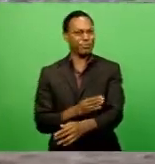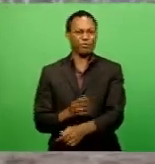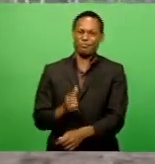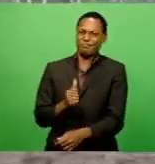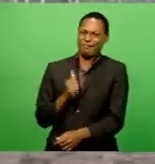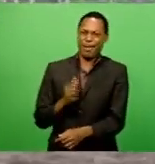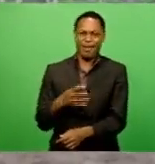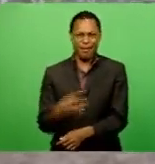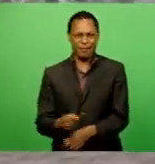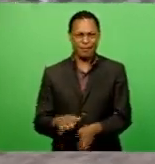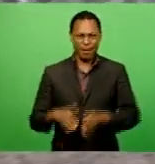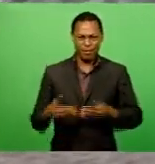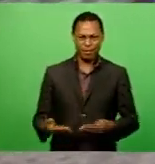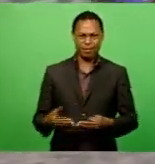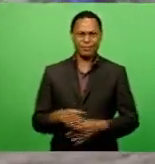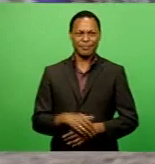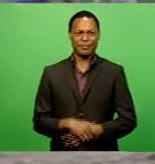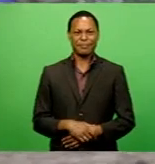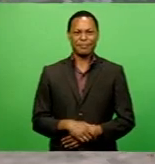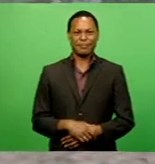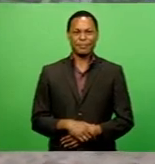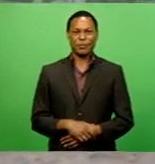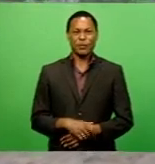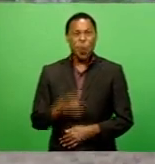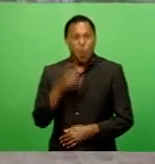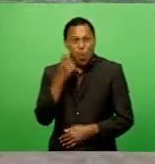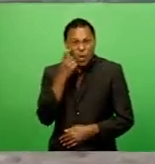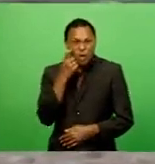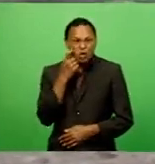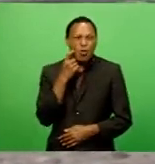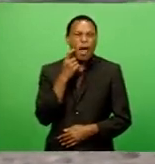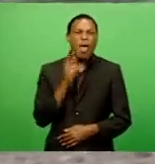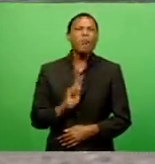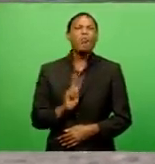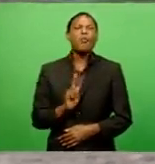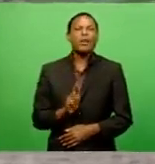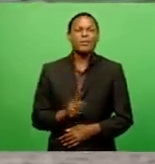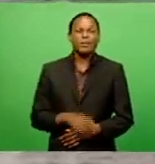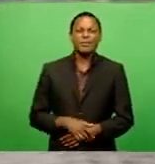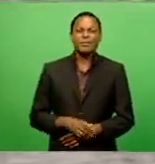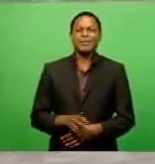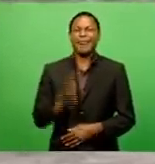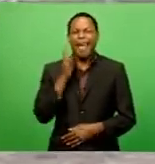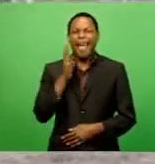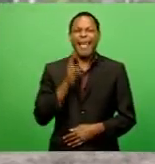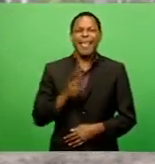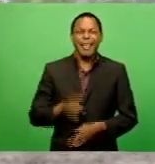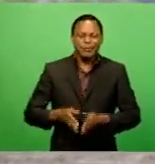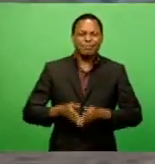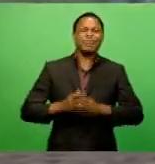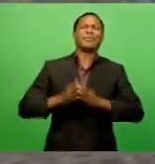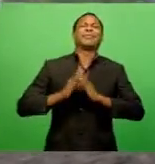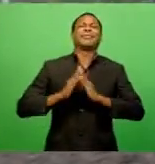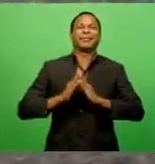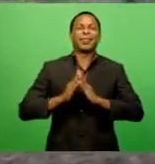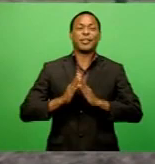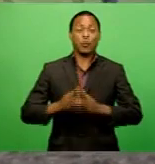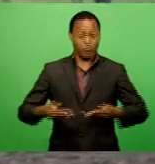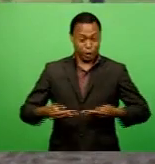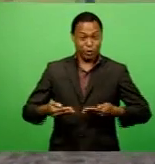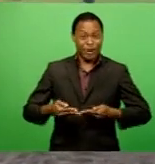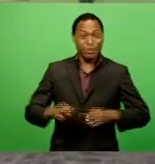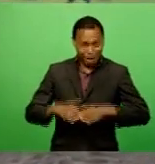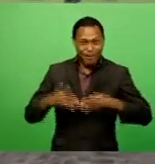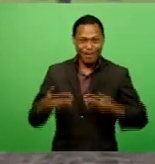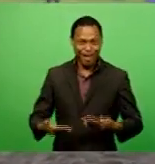are trying to revive the sport here. This is just the introduction tournament,